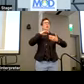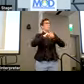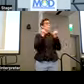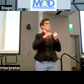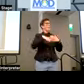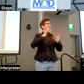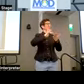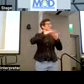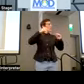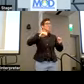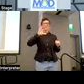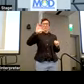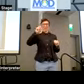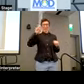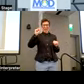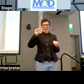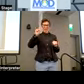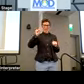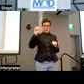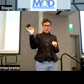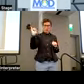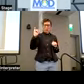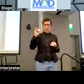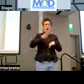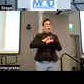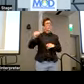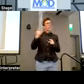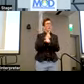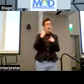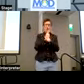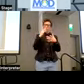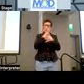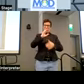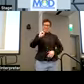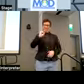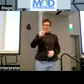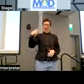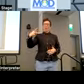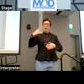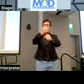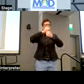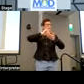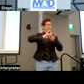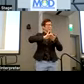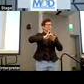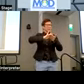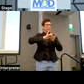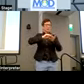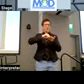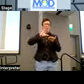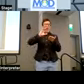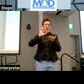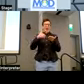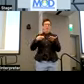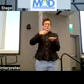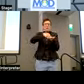recently, right in their mainstream app. You can get your medication with a chip on it, use your